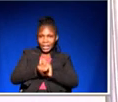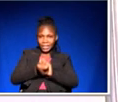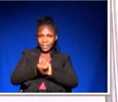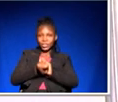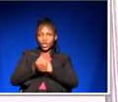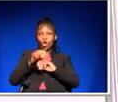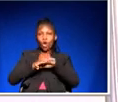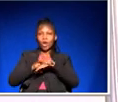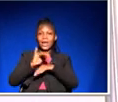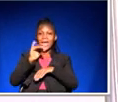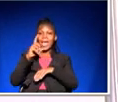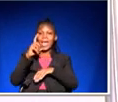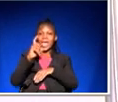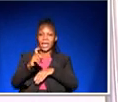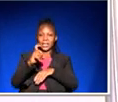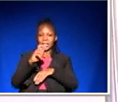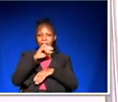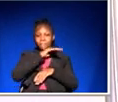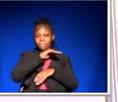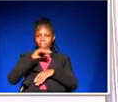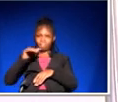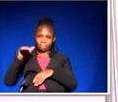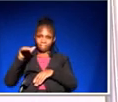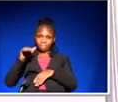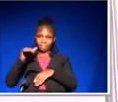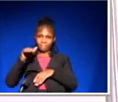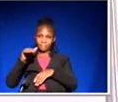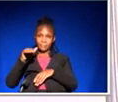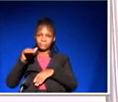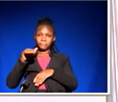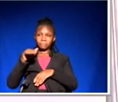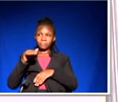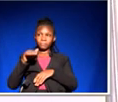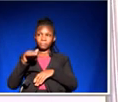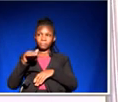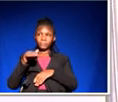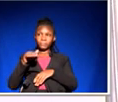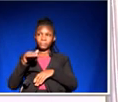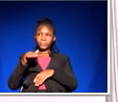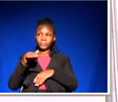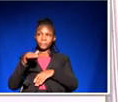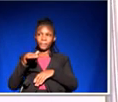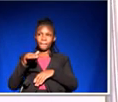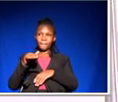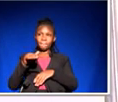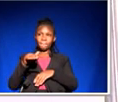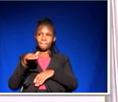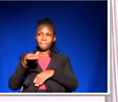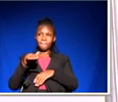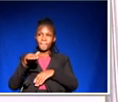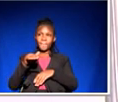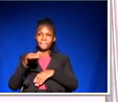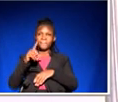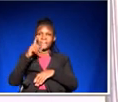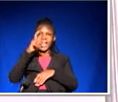in the x coordinates. Now here, this is the